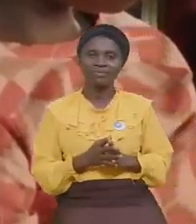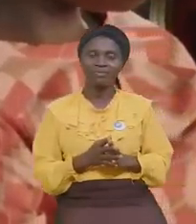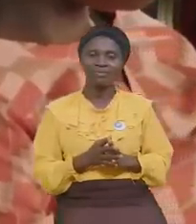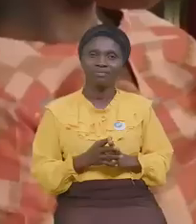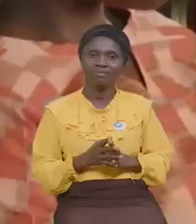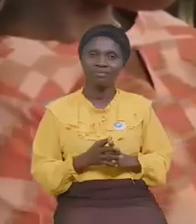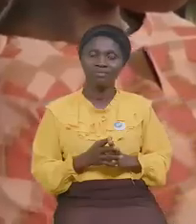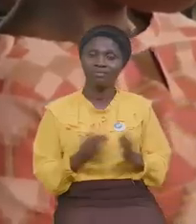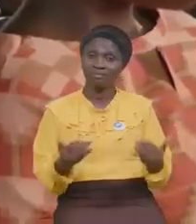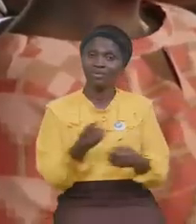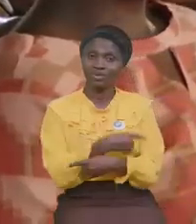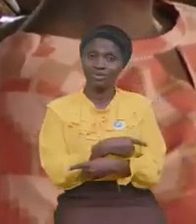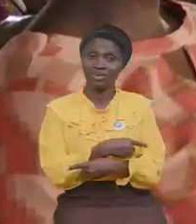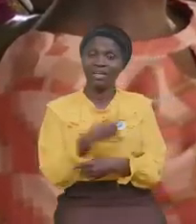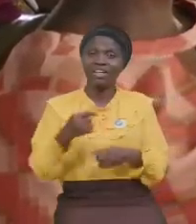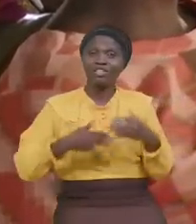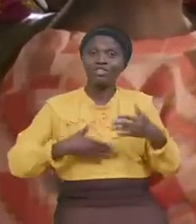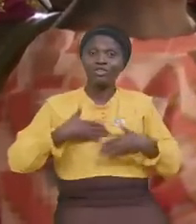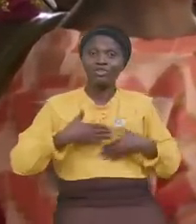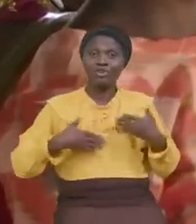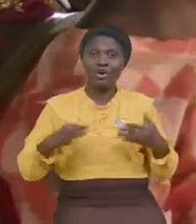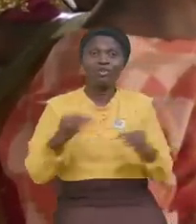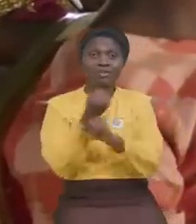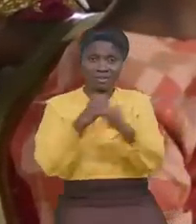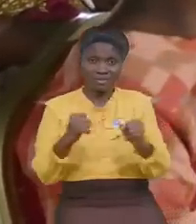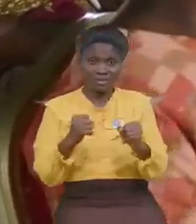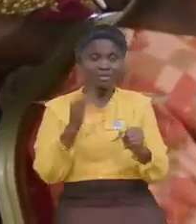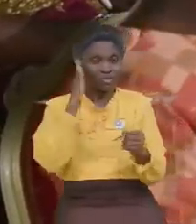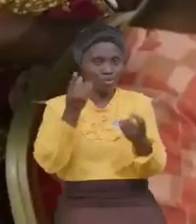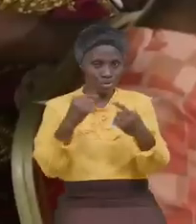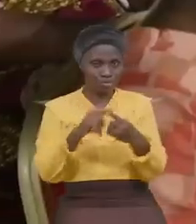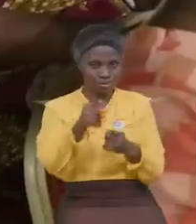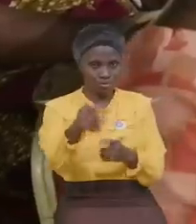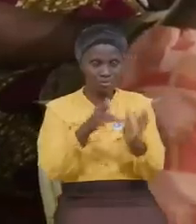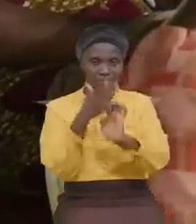And today, the joy of salvation will come to you.